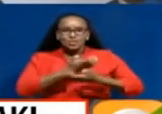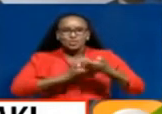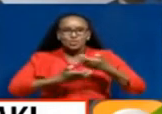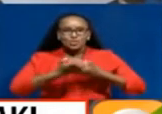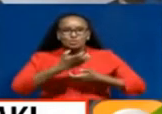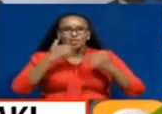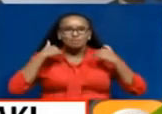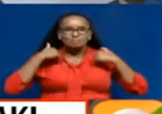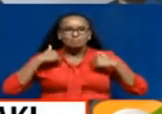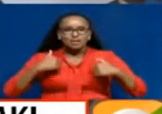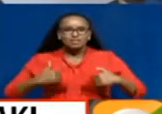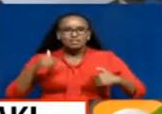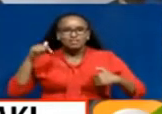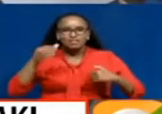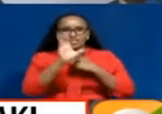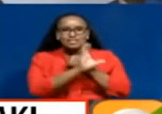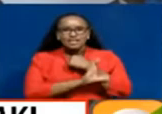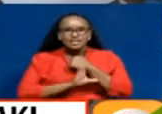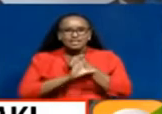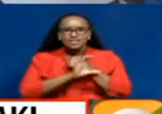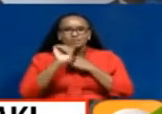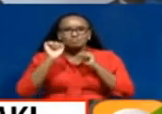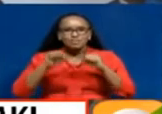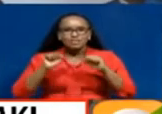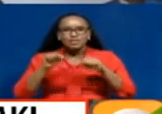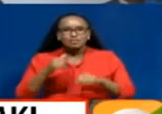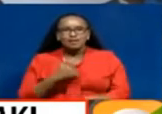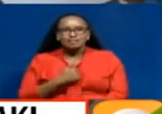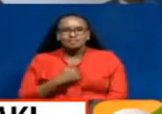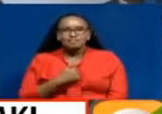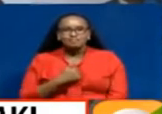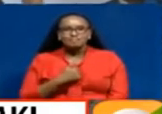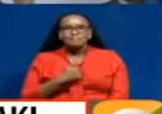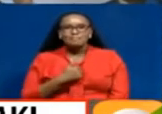economist our country ever had.